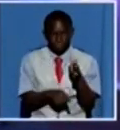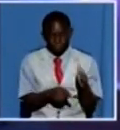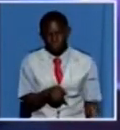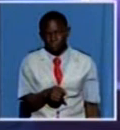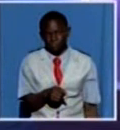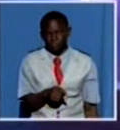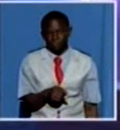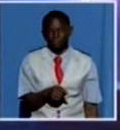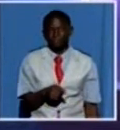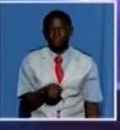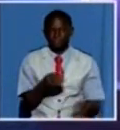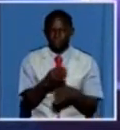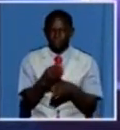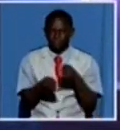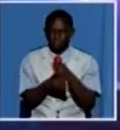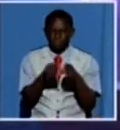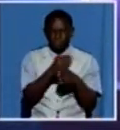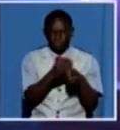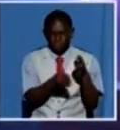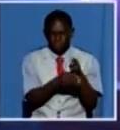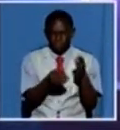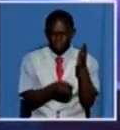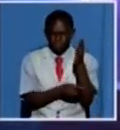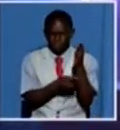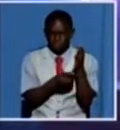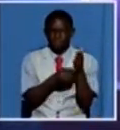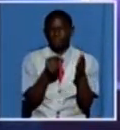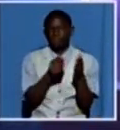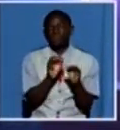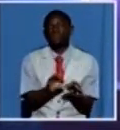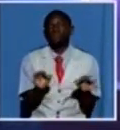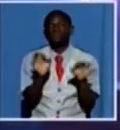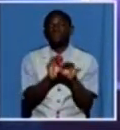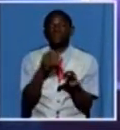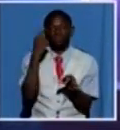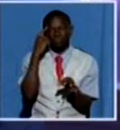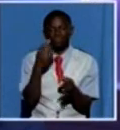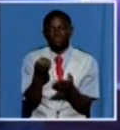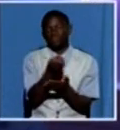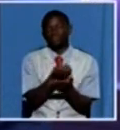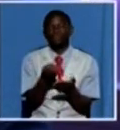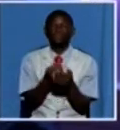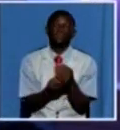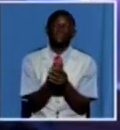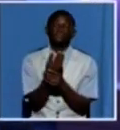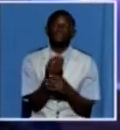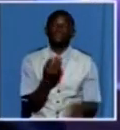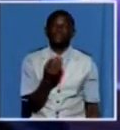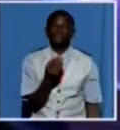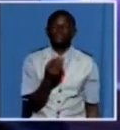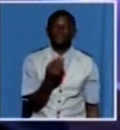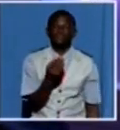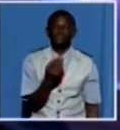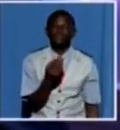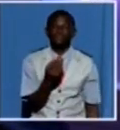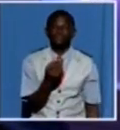is a precursor for the growth in the economy. Our people may forget that we are borrowing, as they are